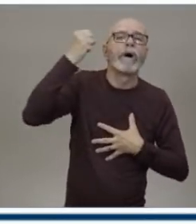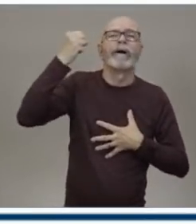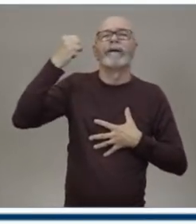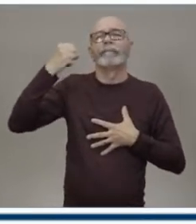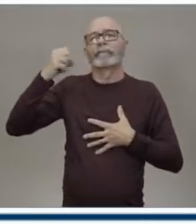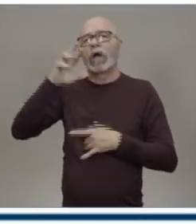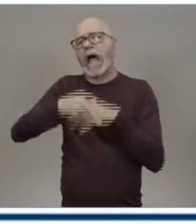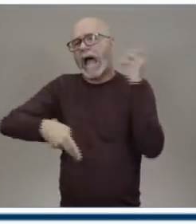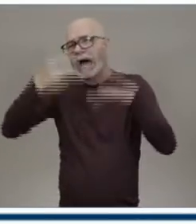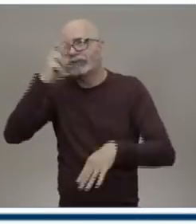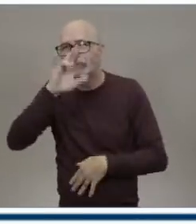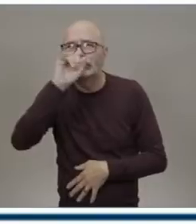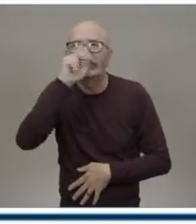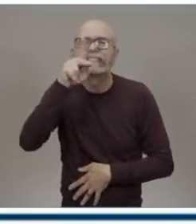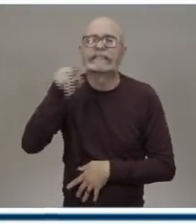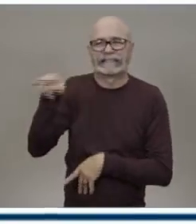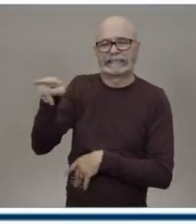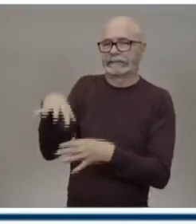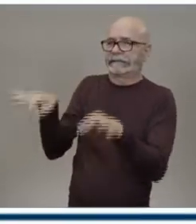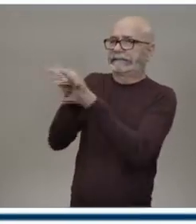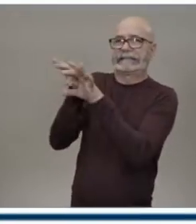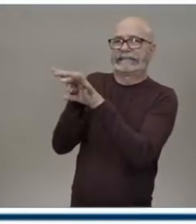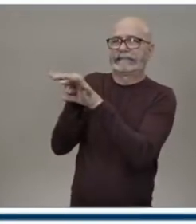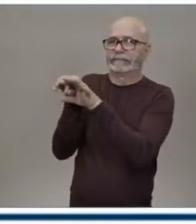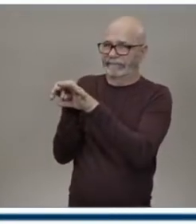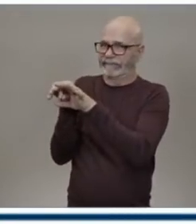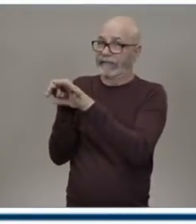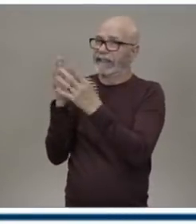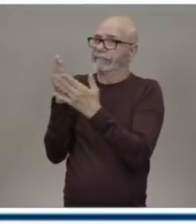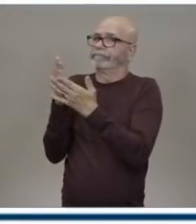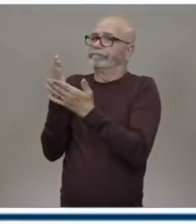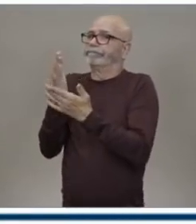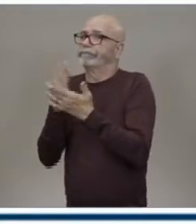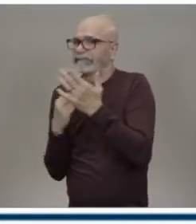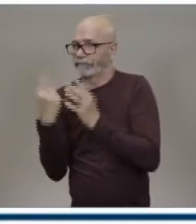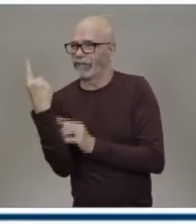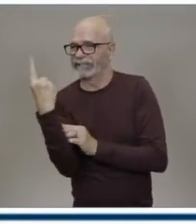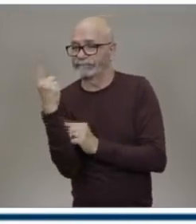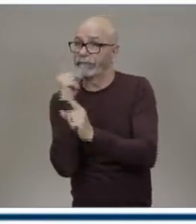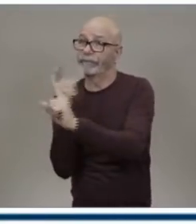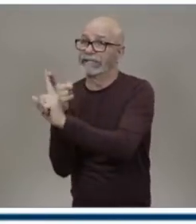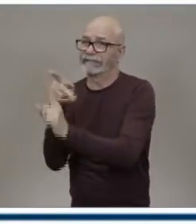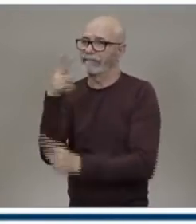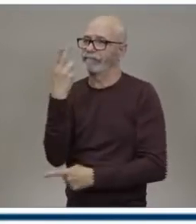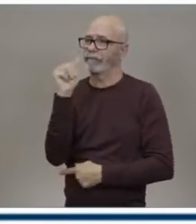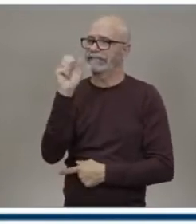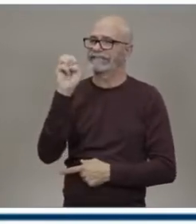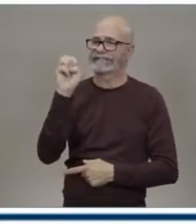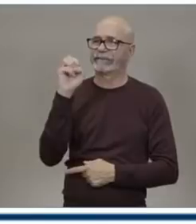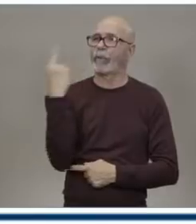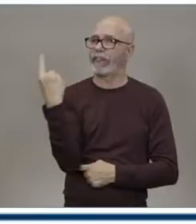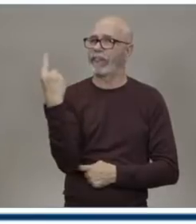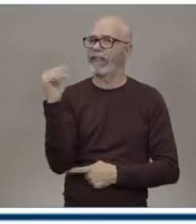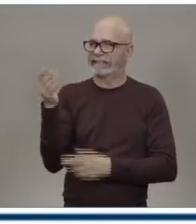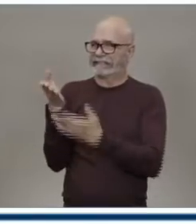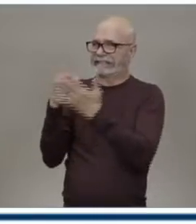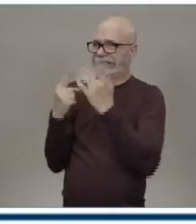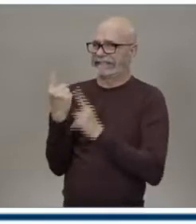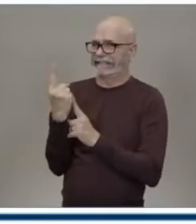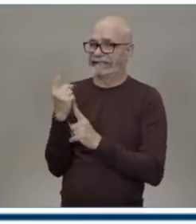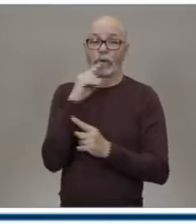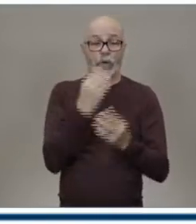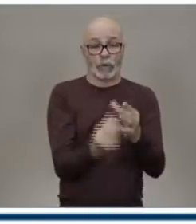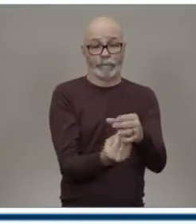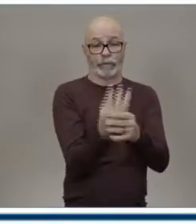province. It's one, and so that's phase 1. Once we get into the spring, we hope to get a lot more vaccine,